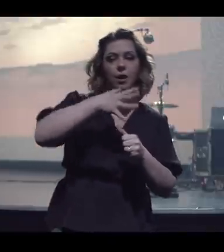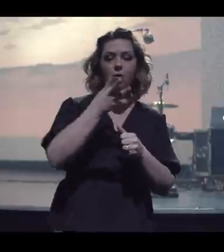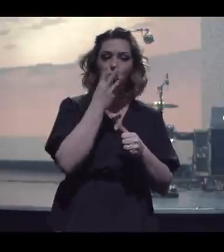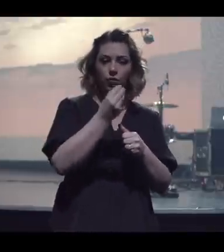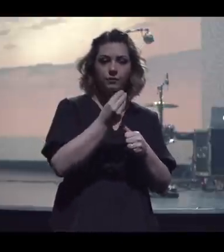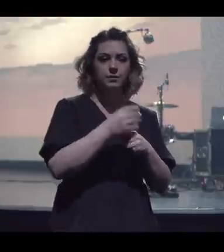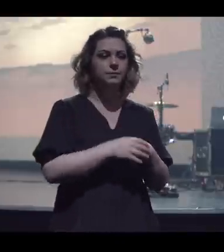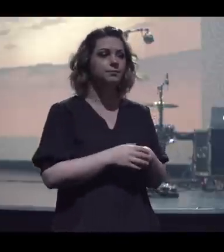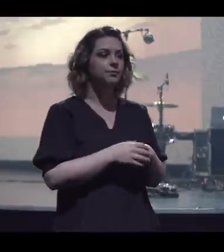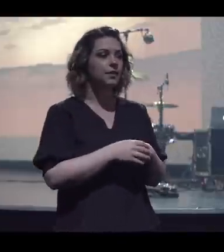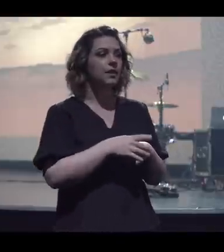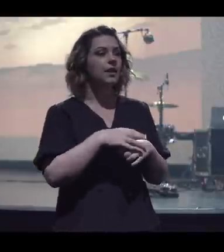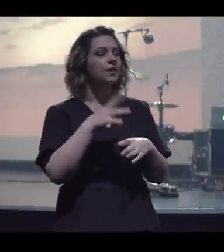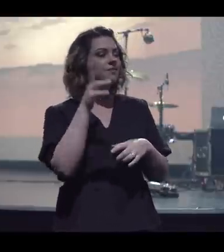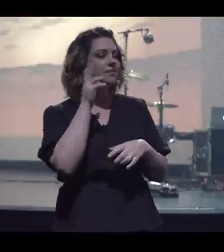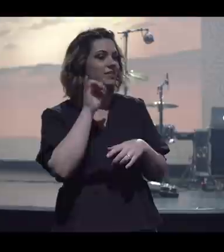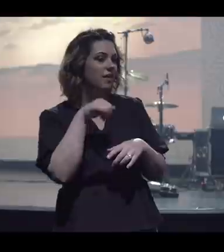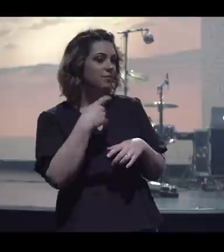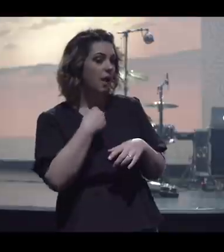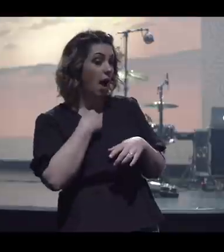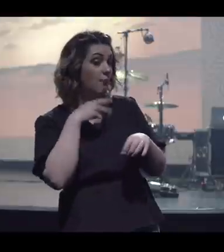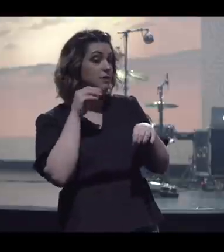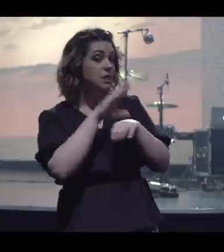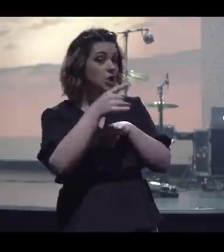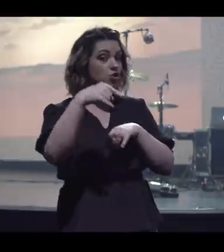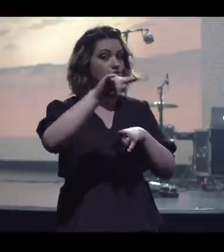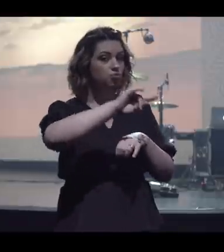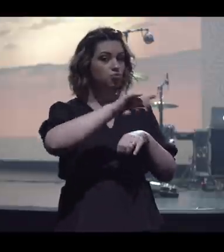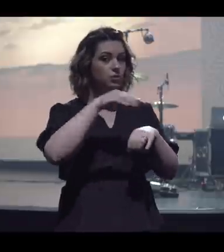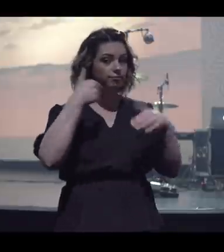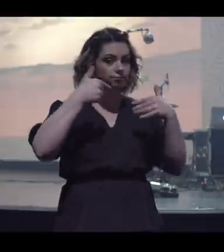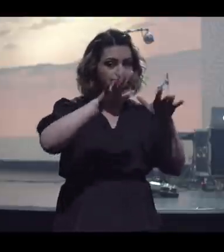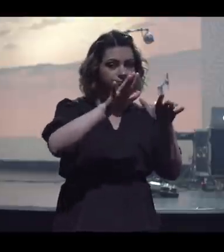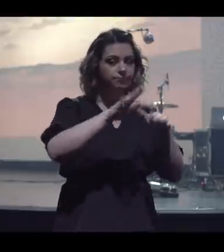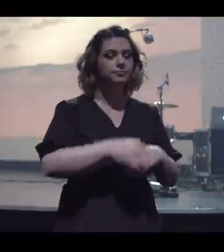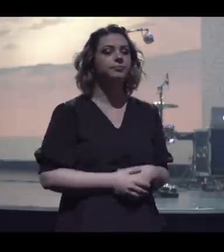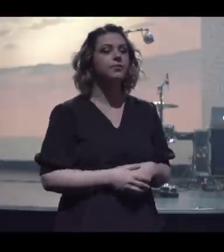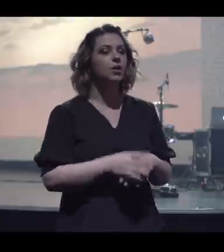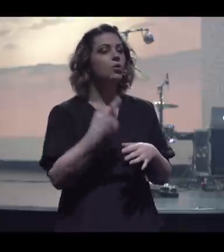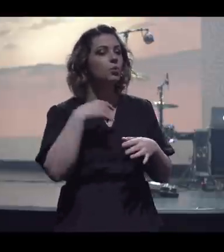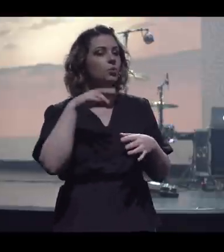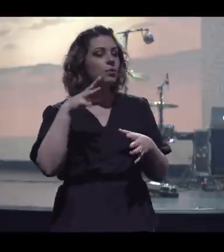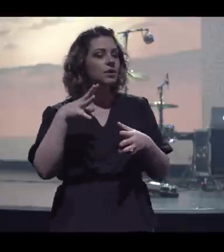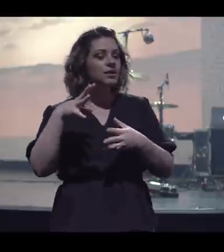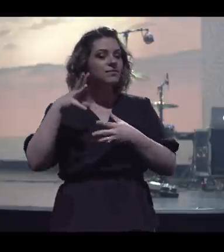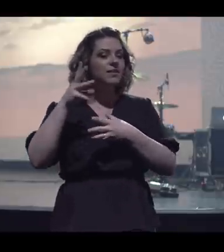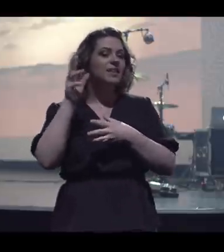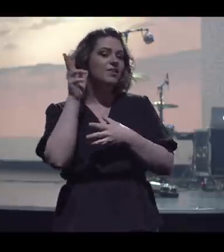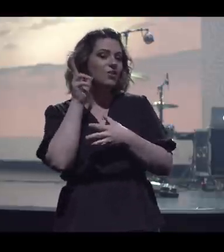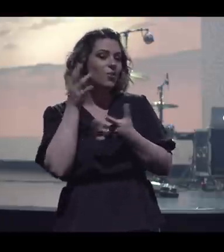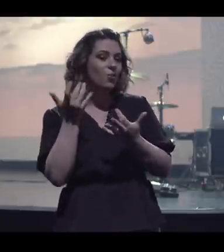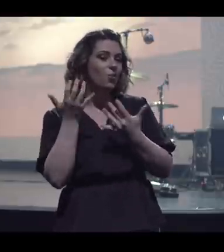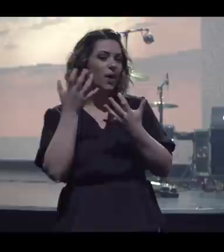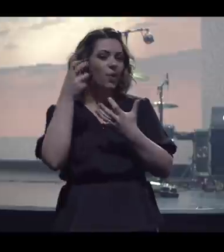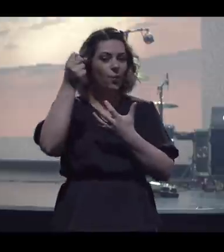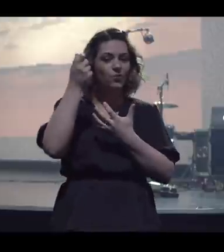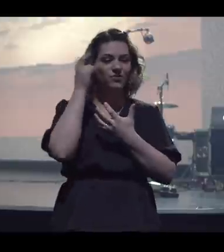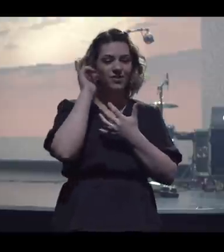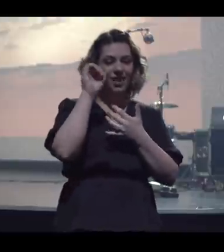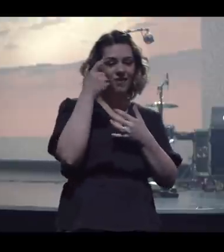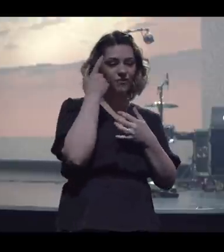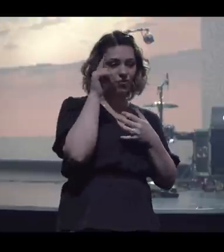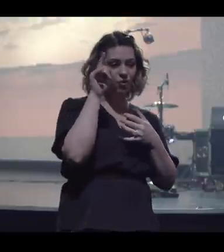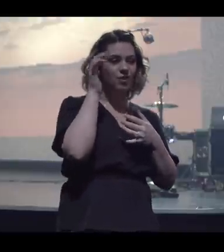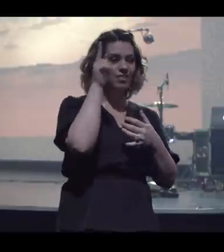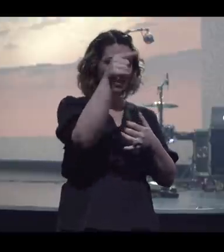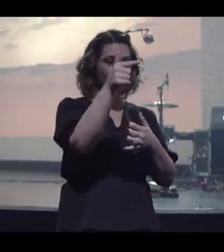out. We're not gonna do anything with this until the end of the message, okay? But put that in your pocket, save it for later. Right now, I wanna talk about